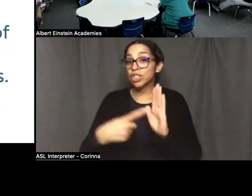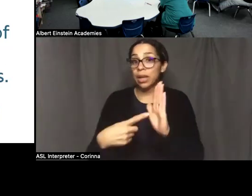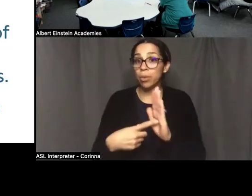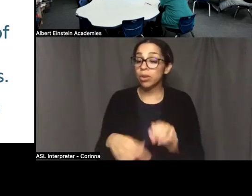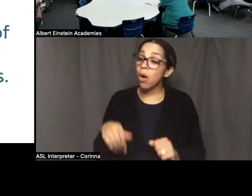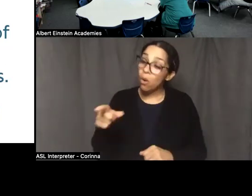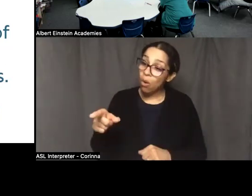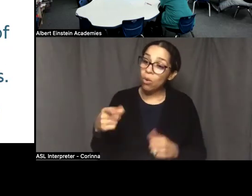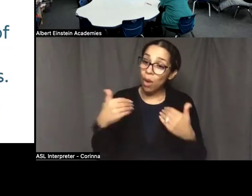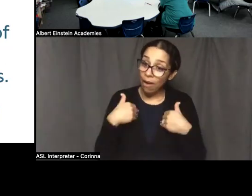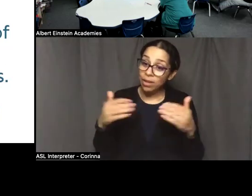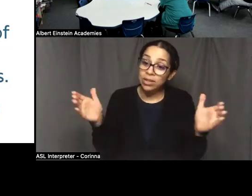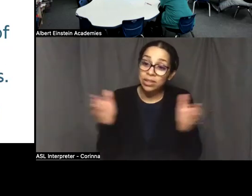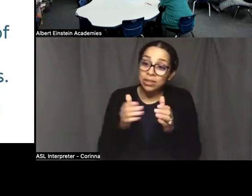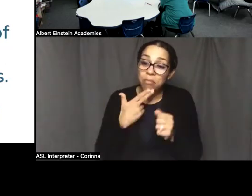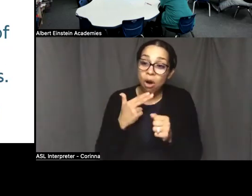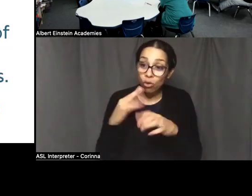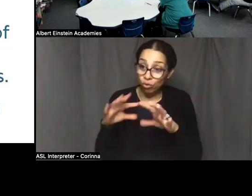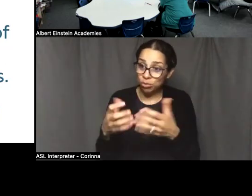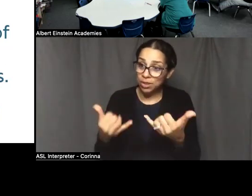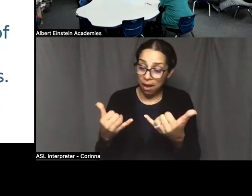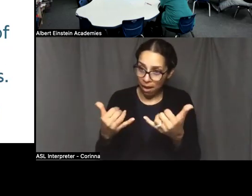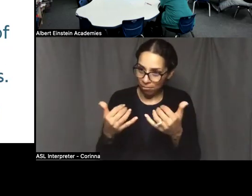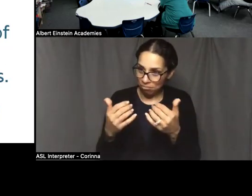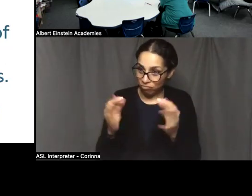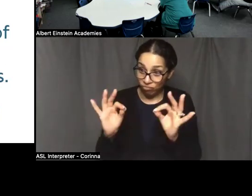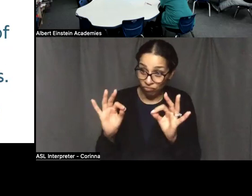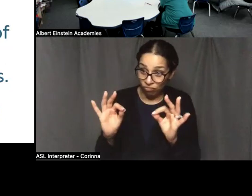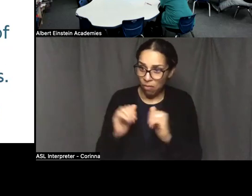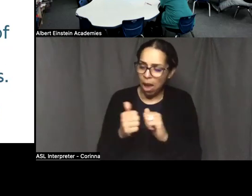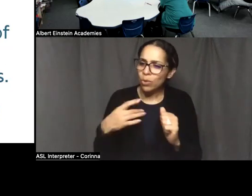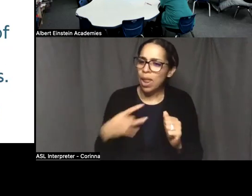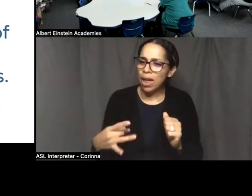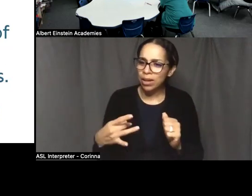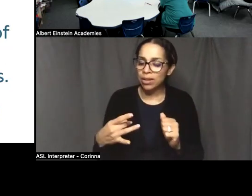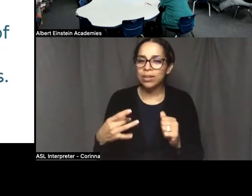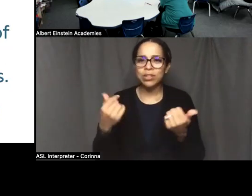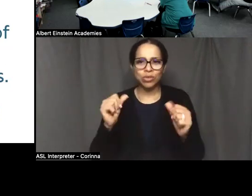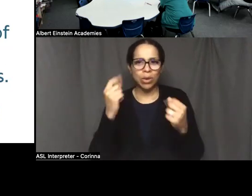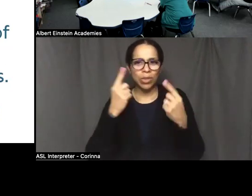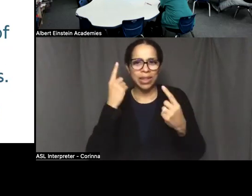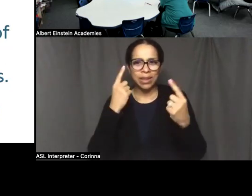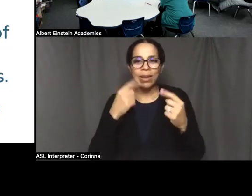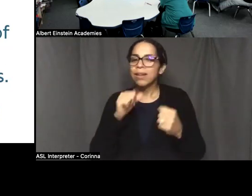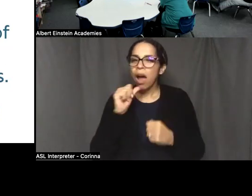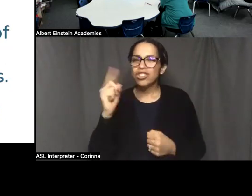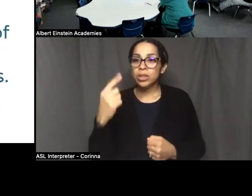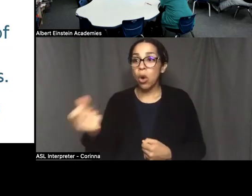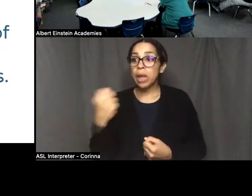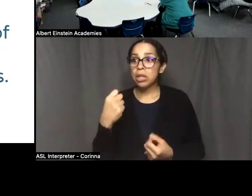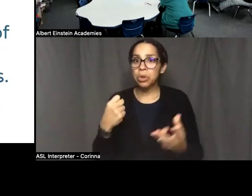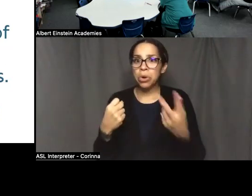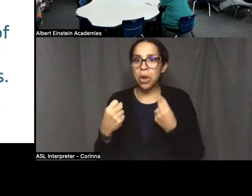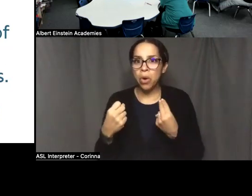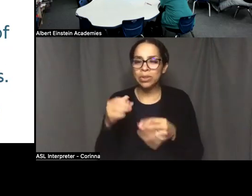Mrs. Kitzman? Or did you do small groups? I mean, that's open-ended, but just trying to think of ways that they can answer yes or no to the